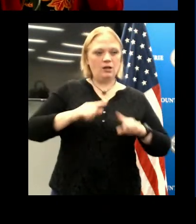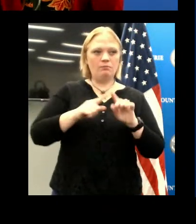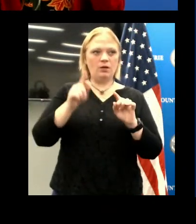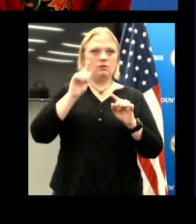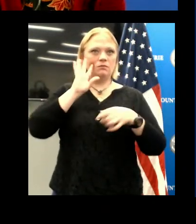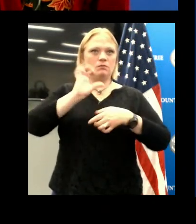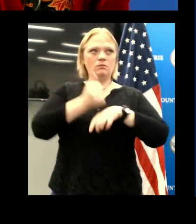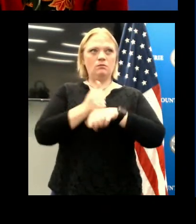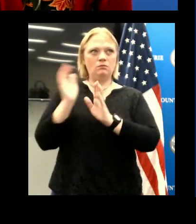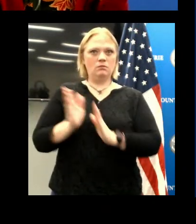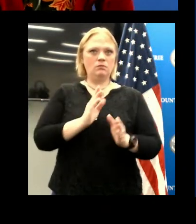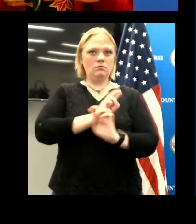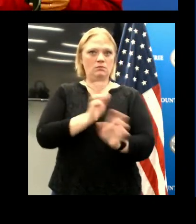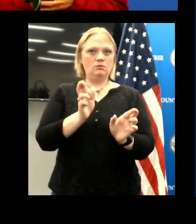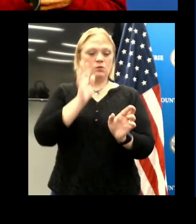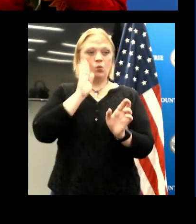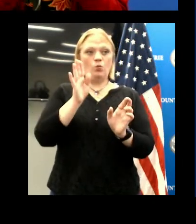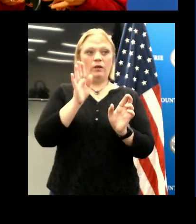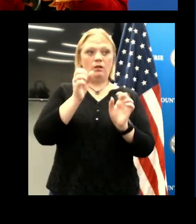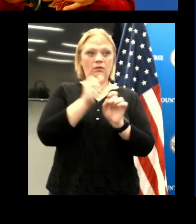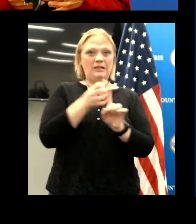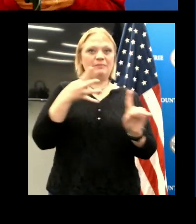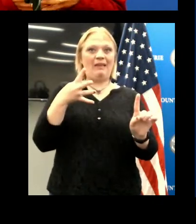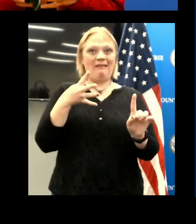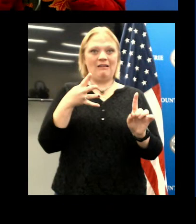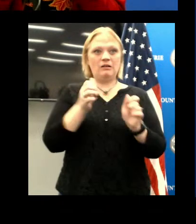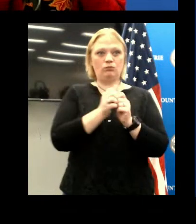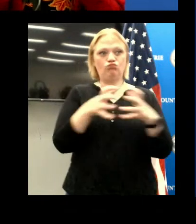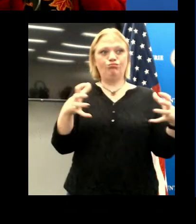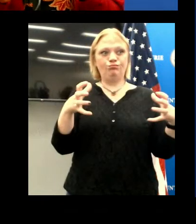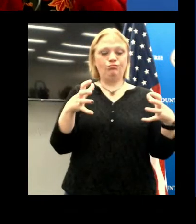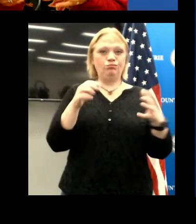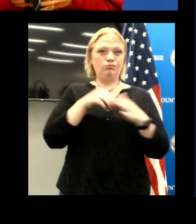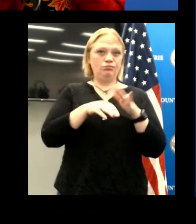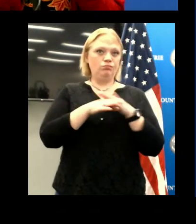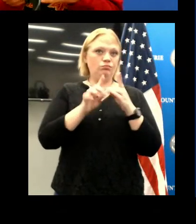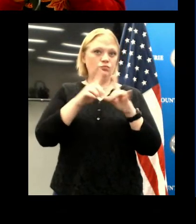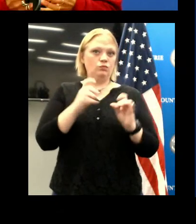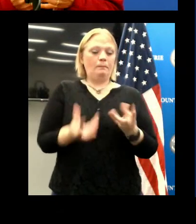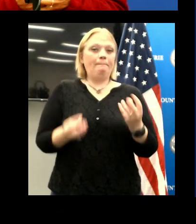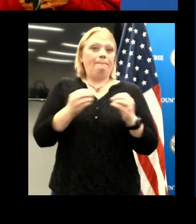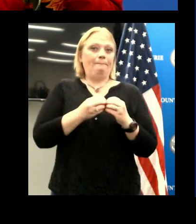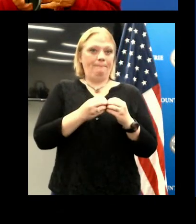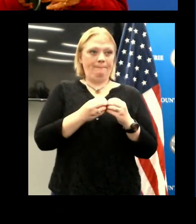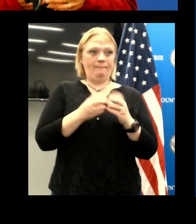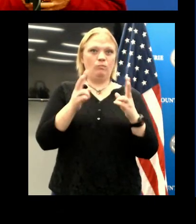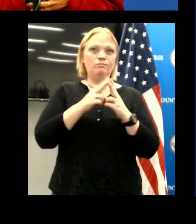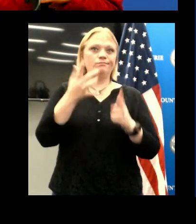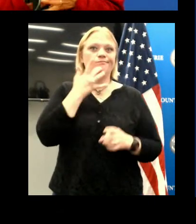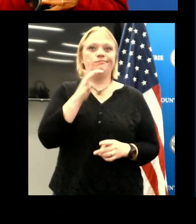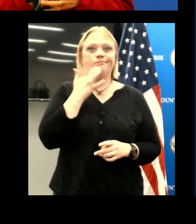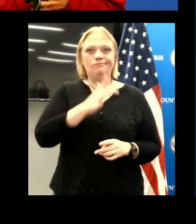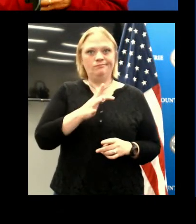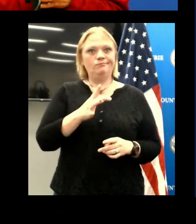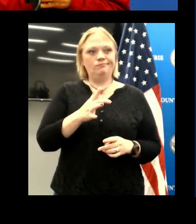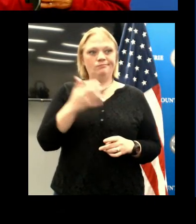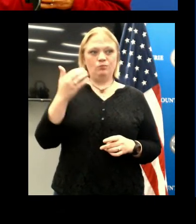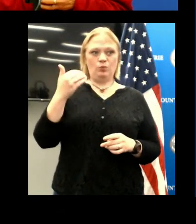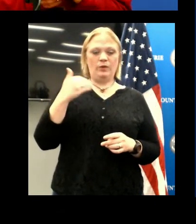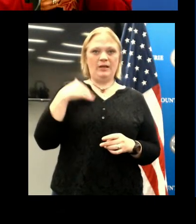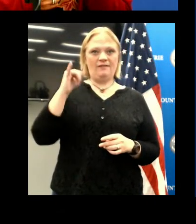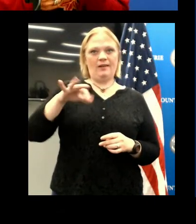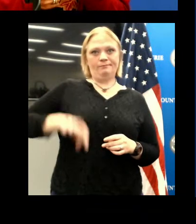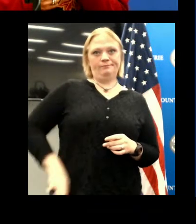So again, we will be expanding access to testing even more in Erie County. We're very fortunate we have this